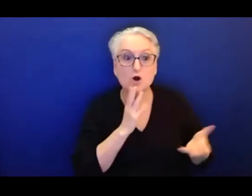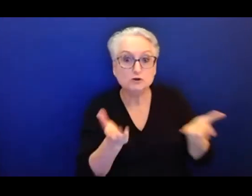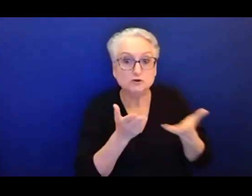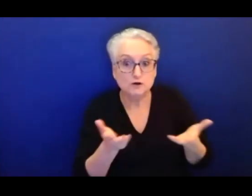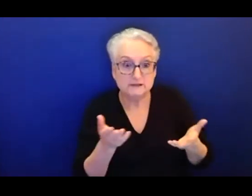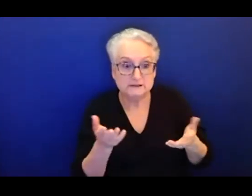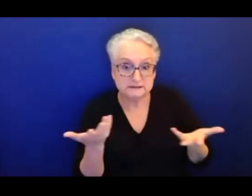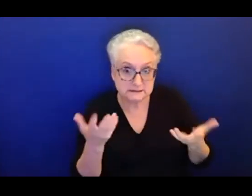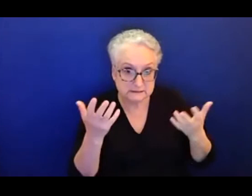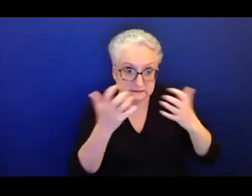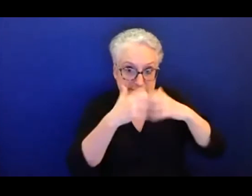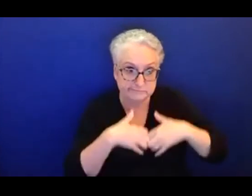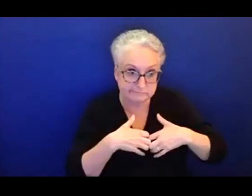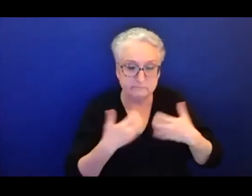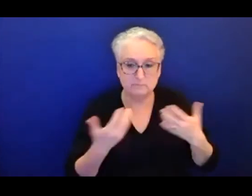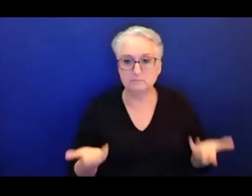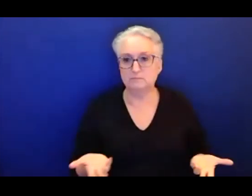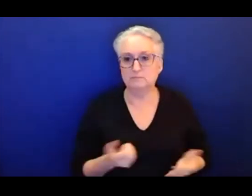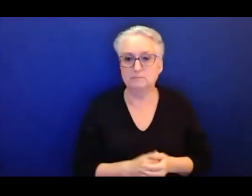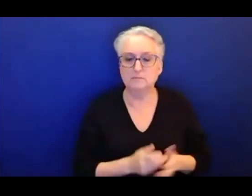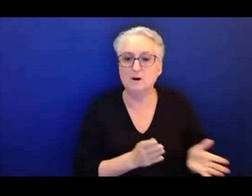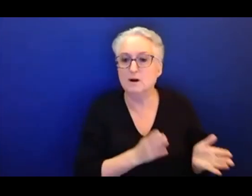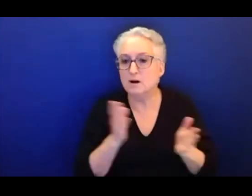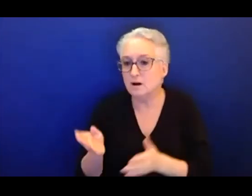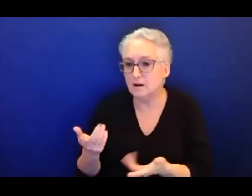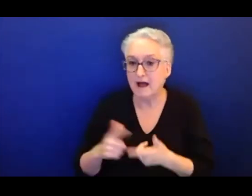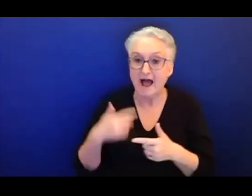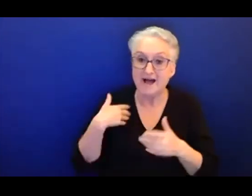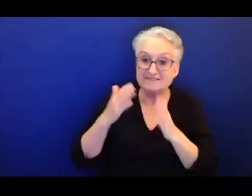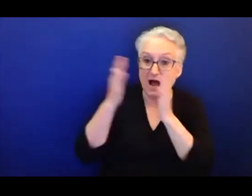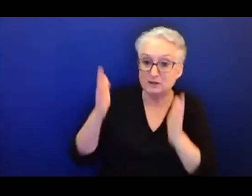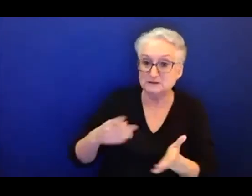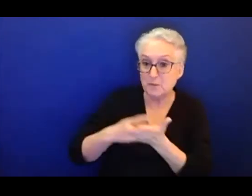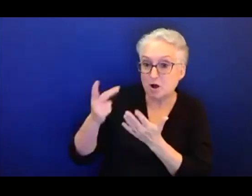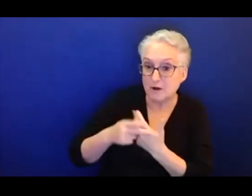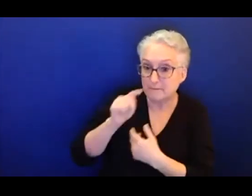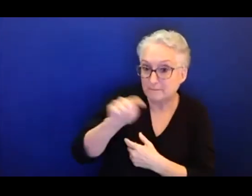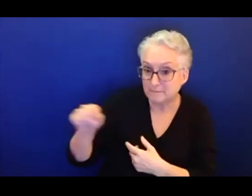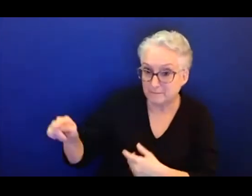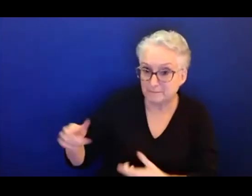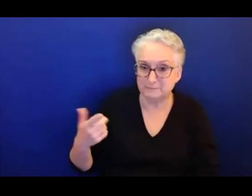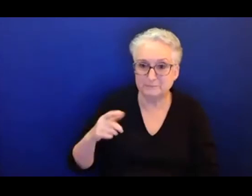address all lead hazards and any code violations that properties may have.